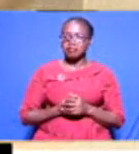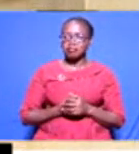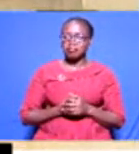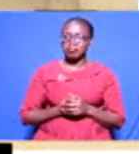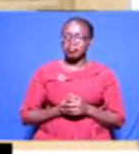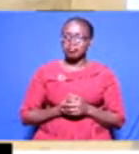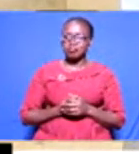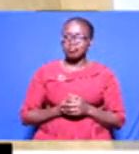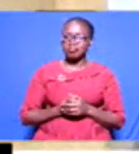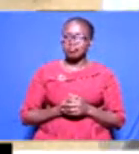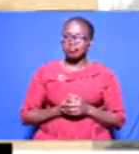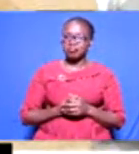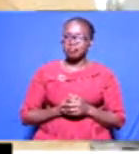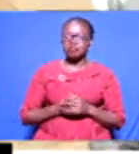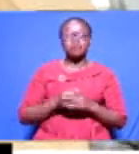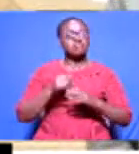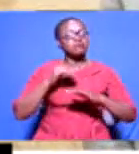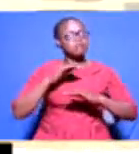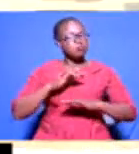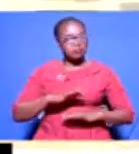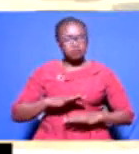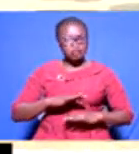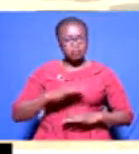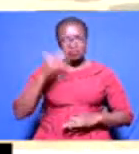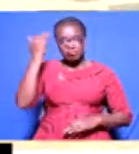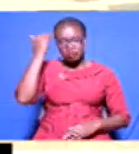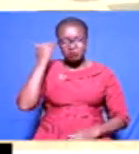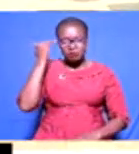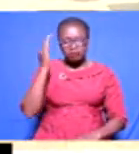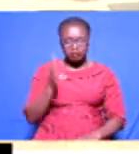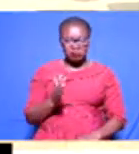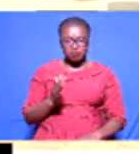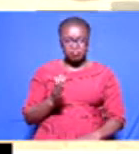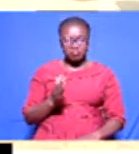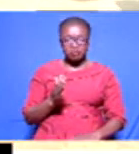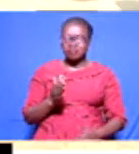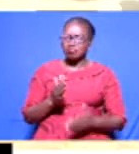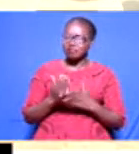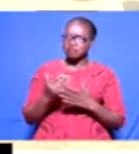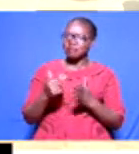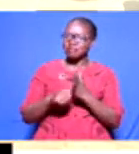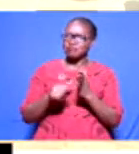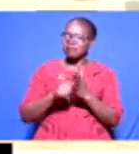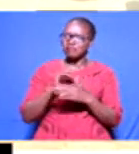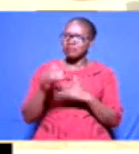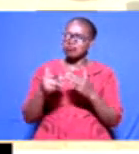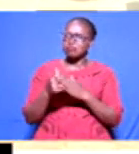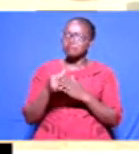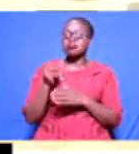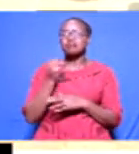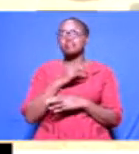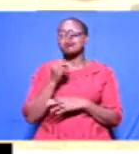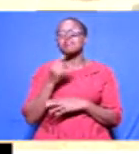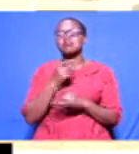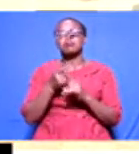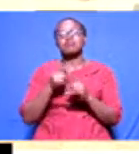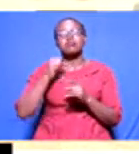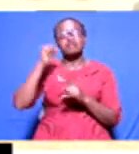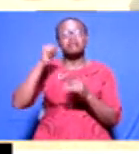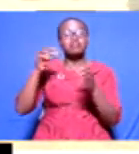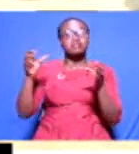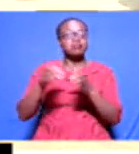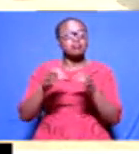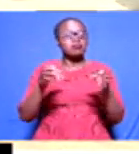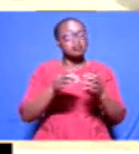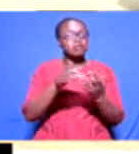It is a sigh of relief as the judiciary ends the incessant trouble where all disputes arising from political parties'